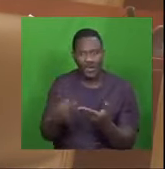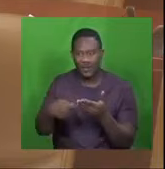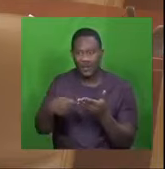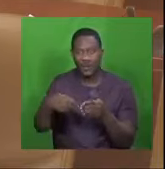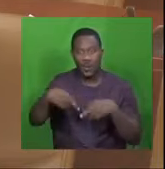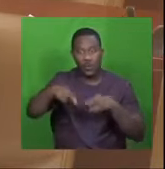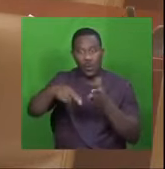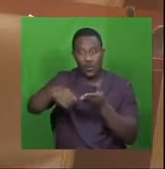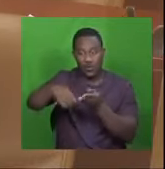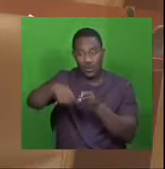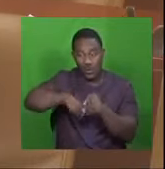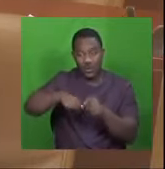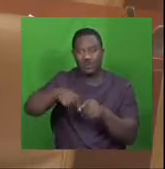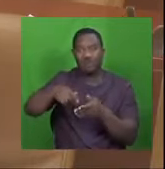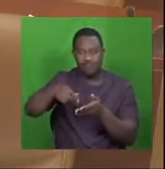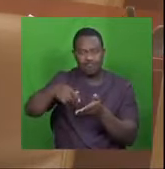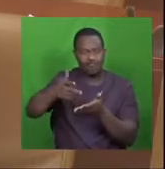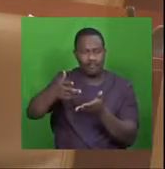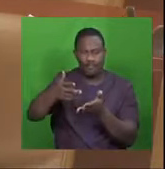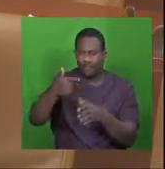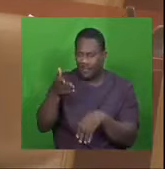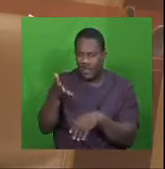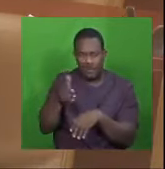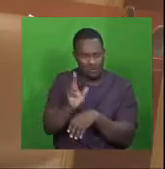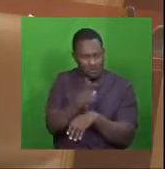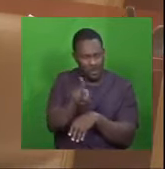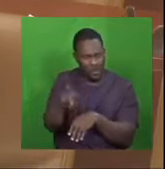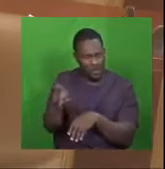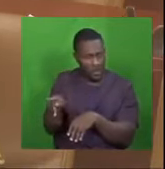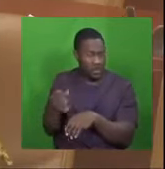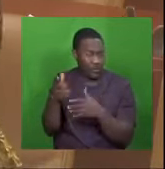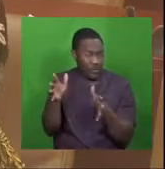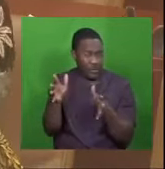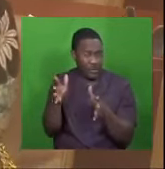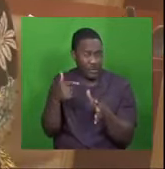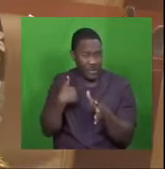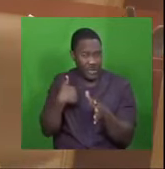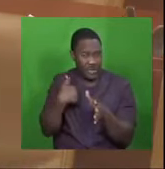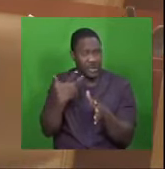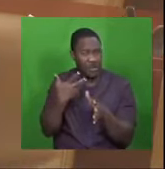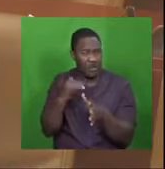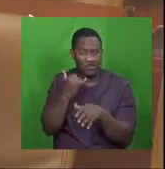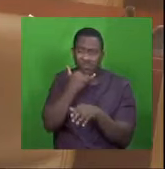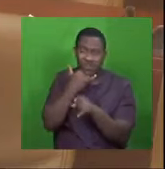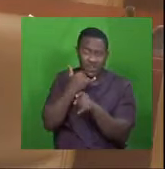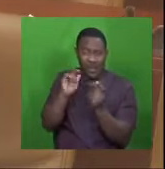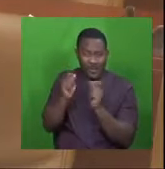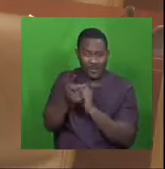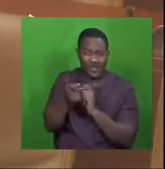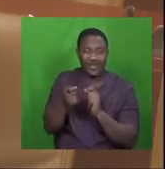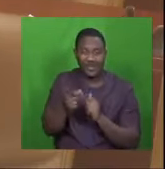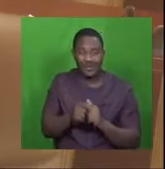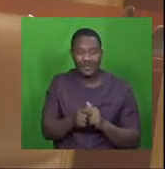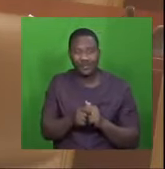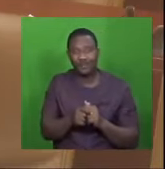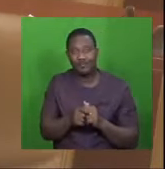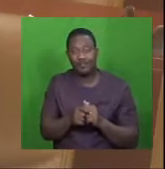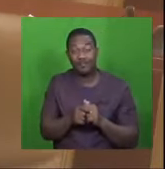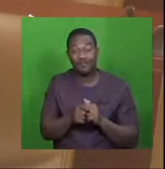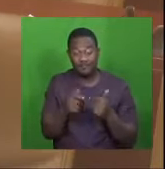it is for roads that will have public-private partnership. So let's just correct that one. And I think